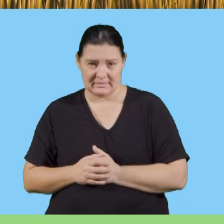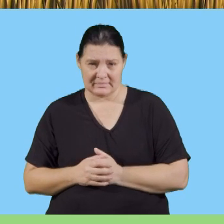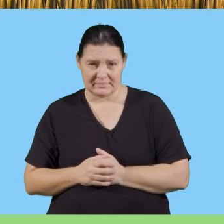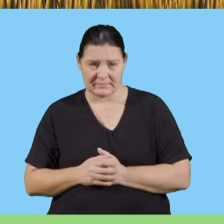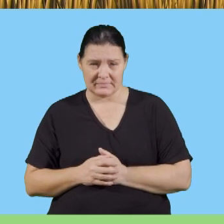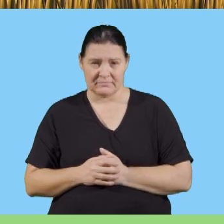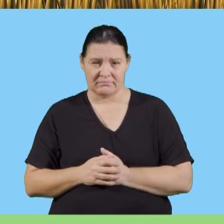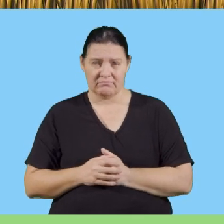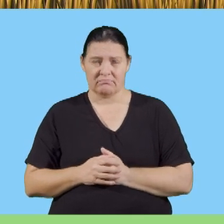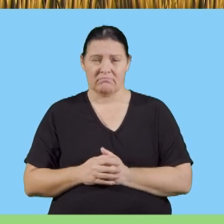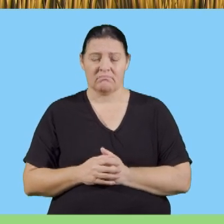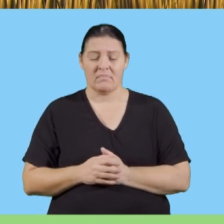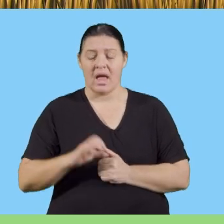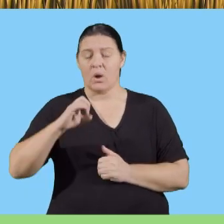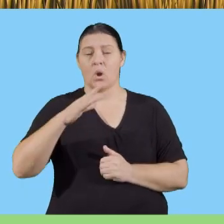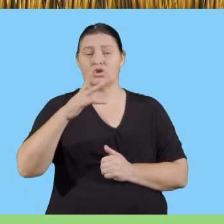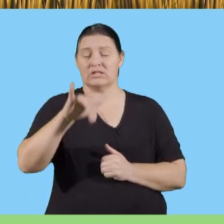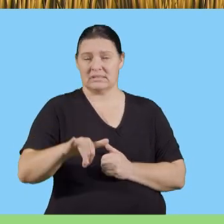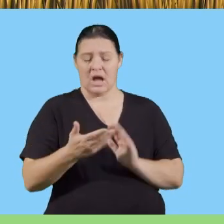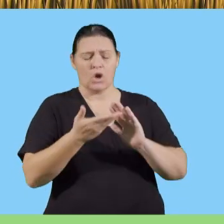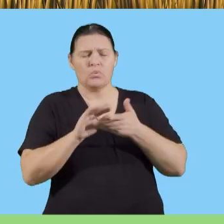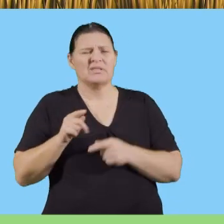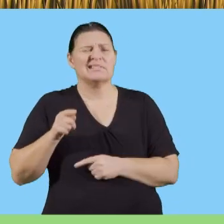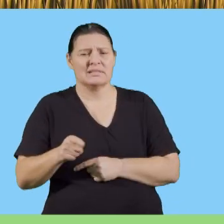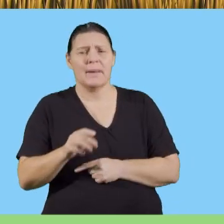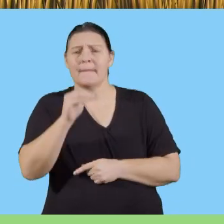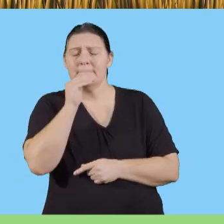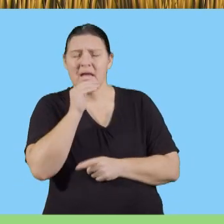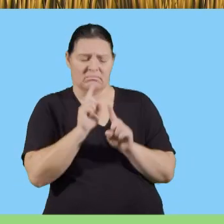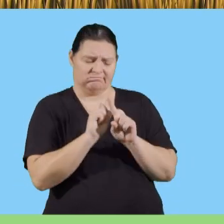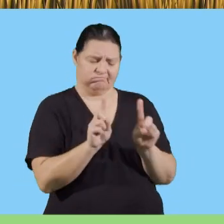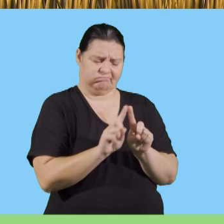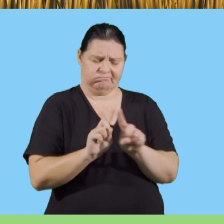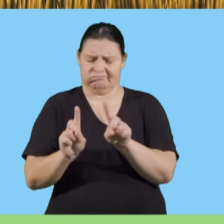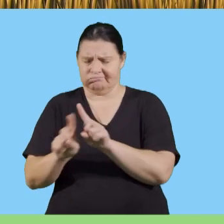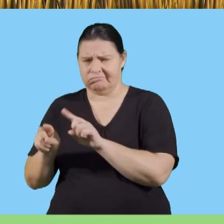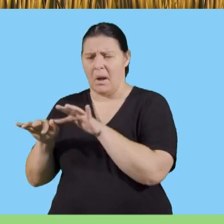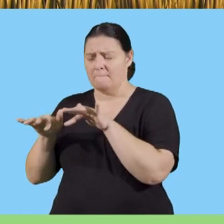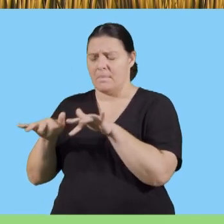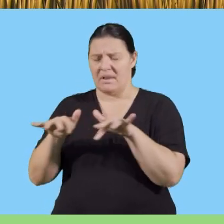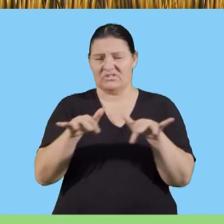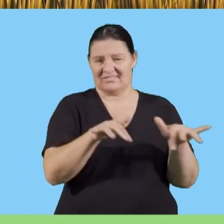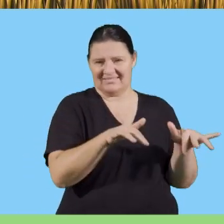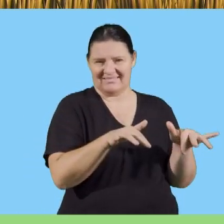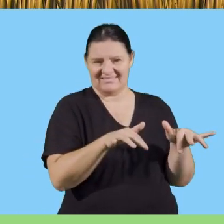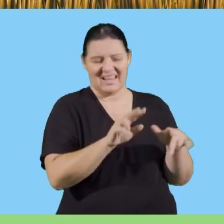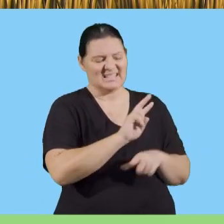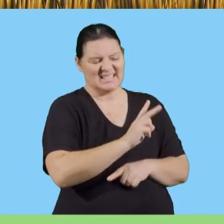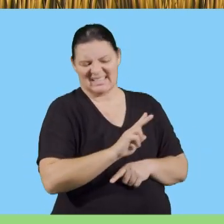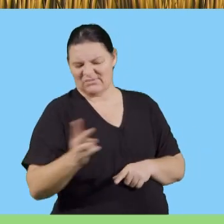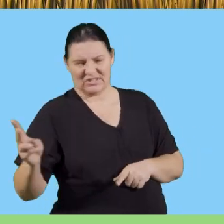of populations of different species that share a common area and